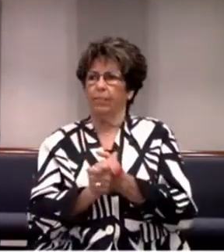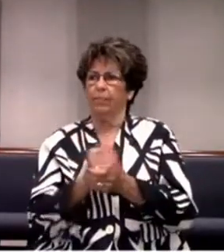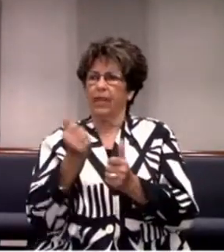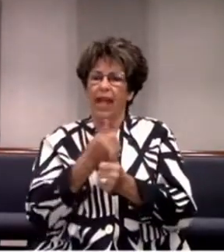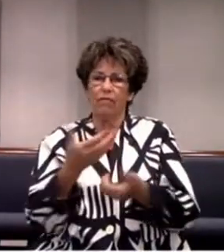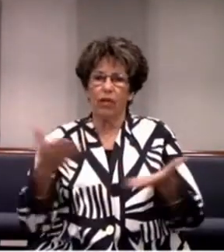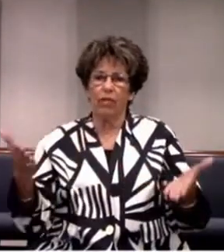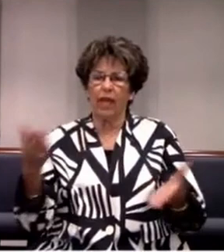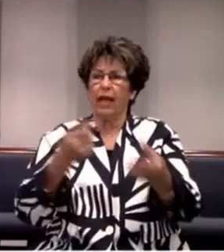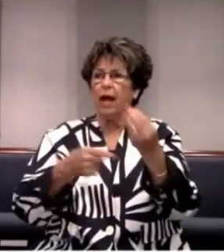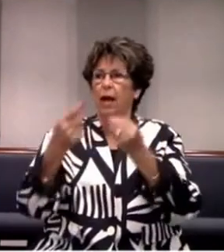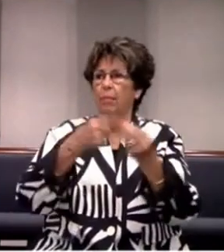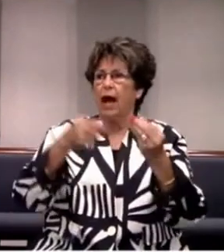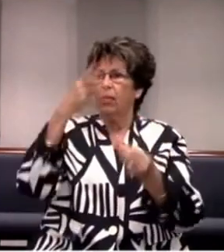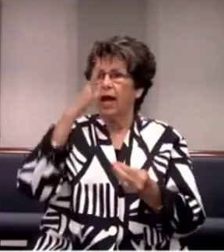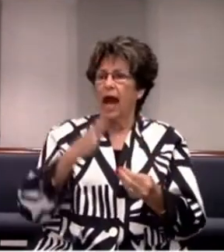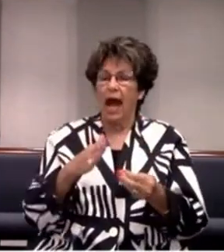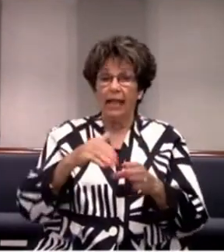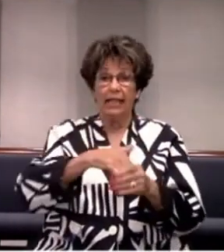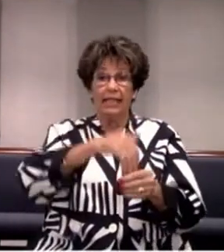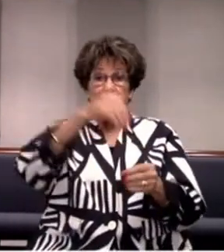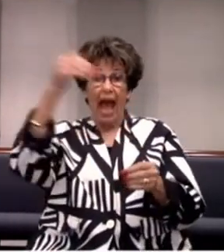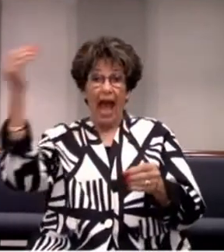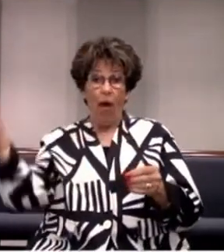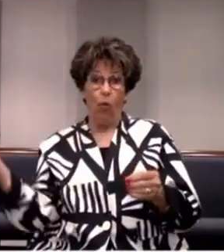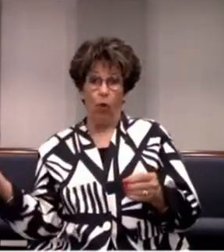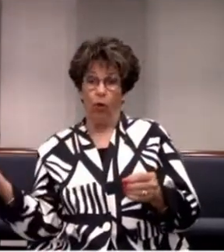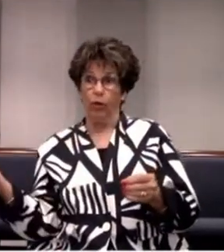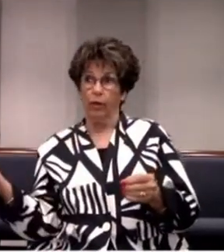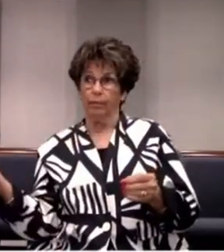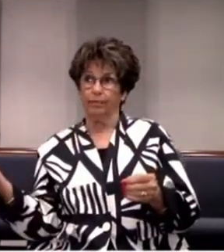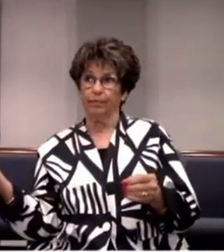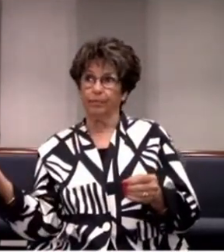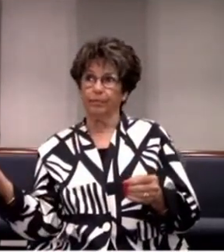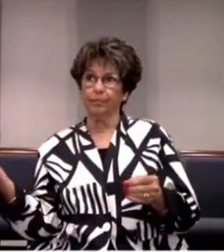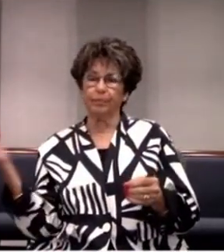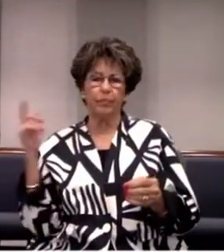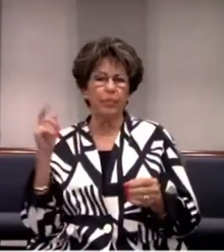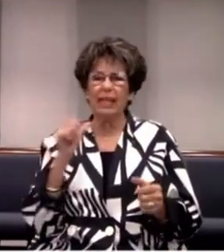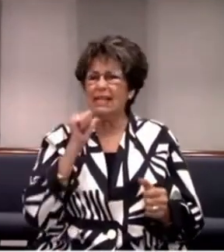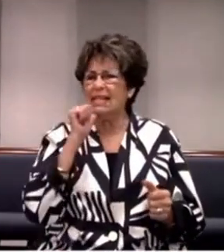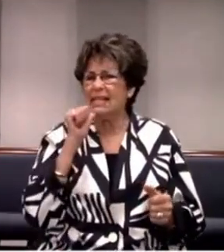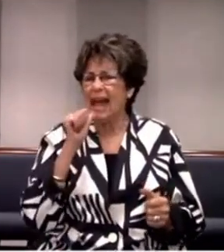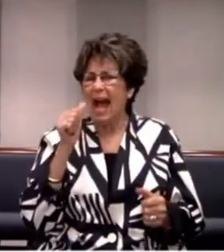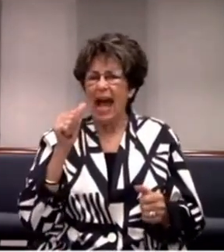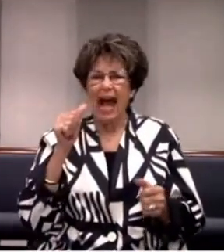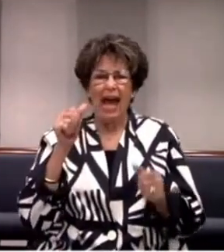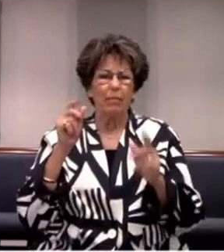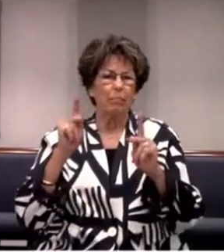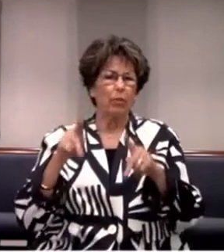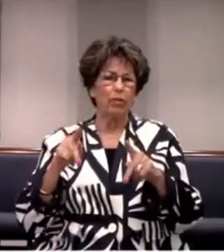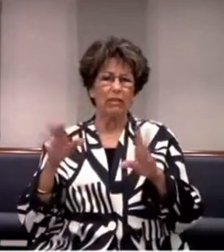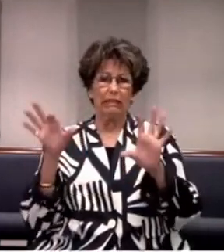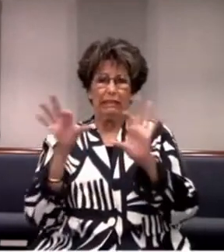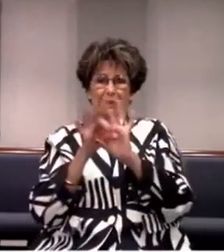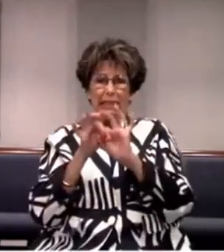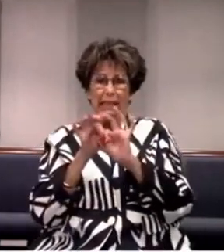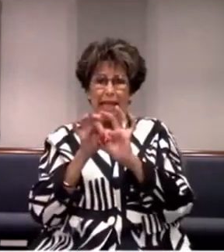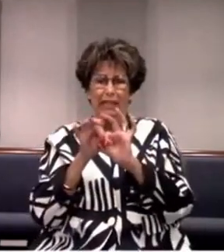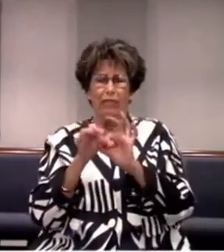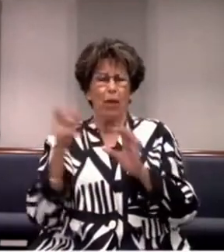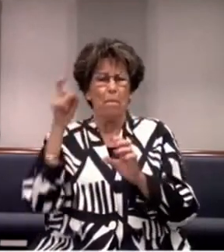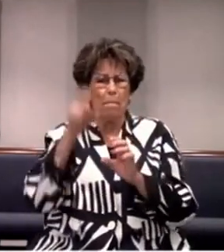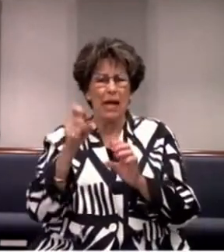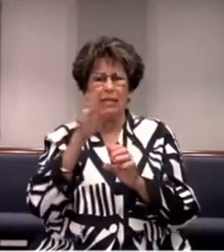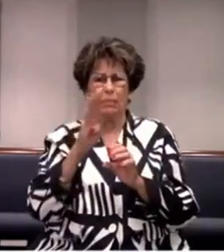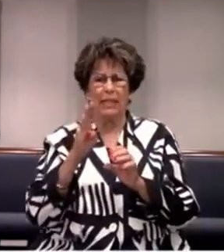Everything about God is outward. He's not personally connected. There's got to be